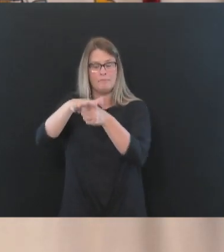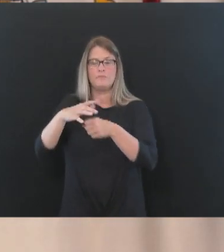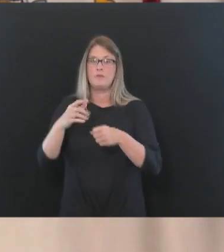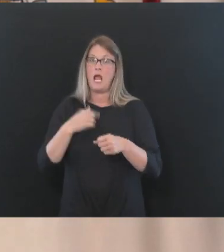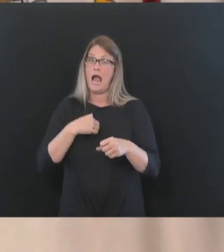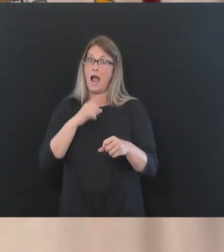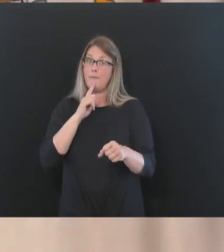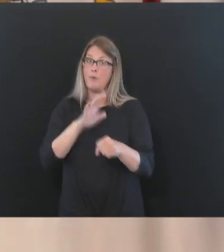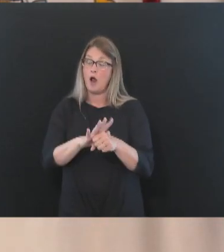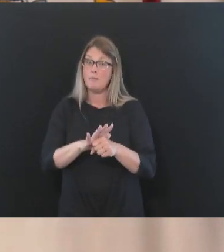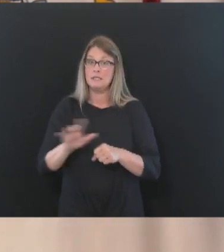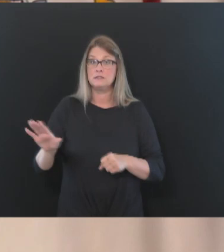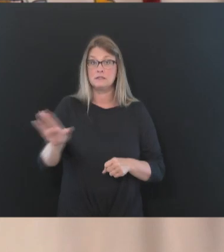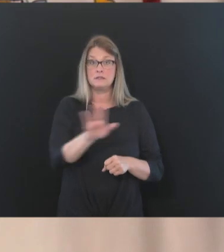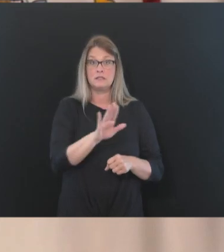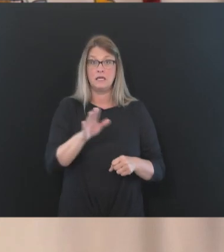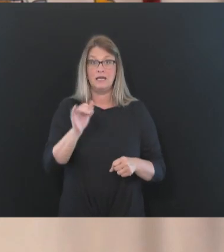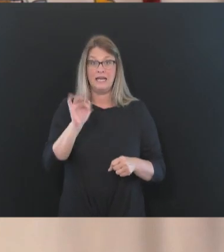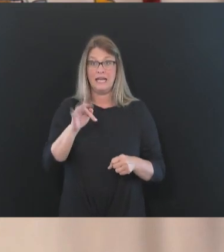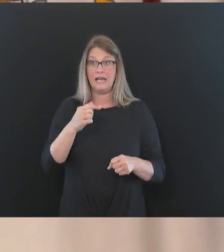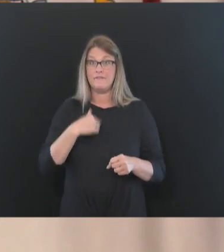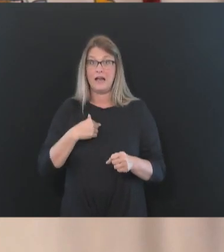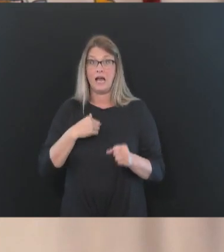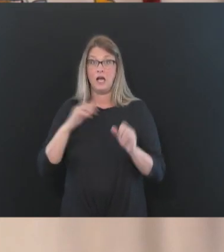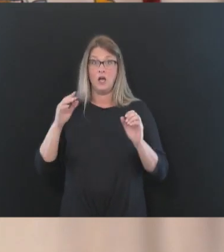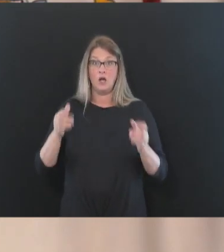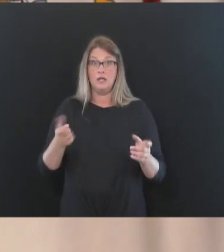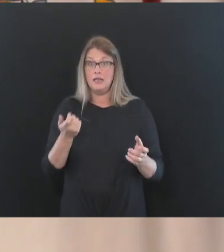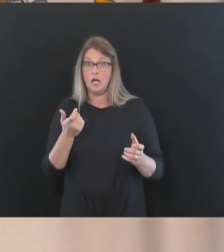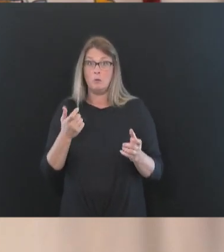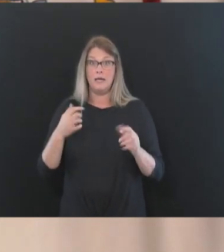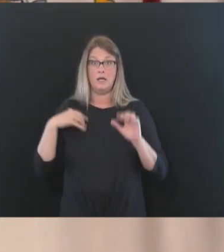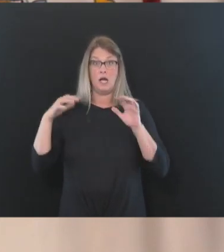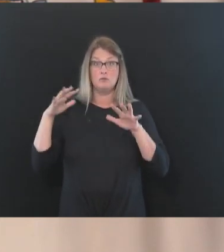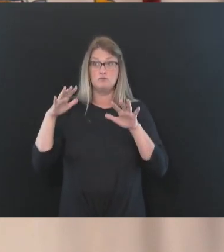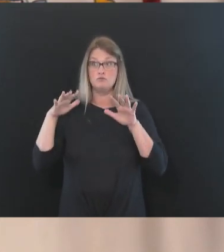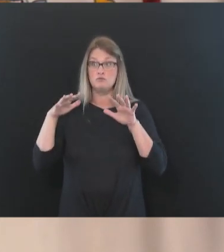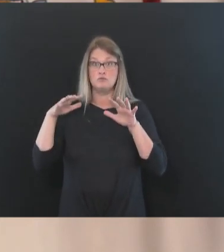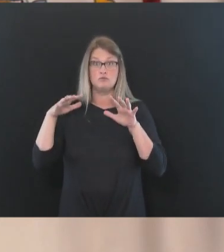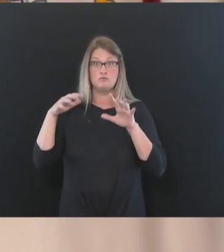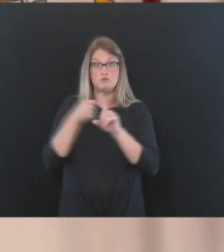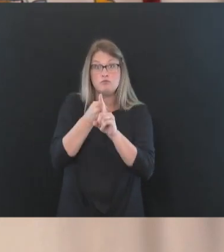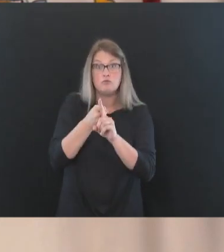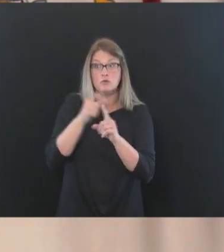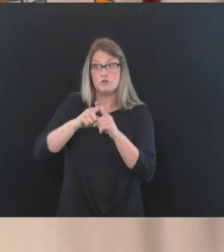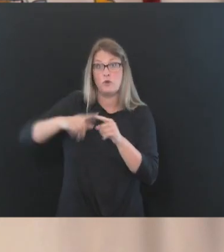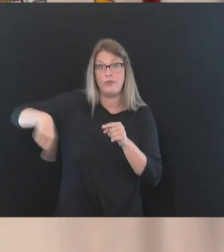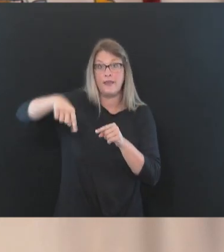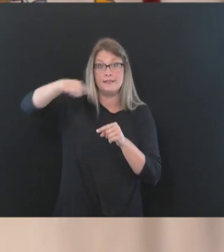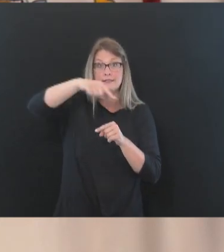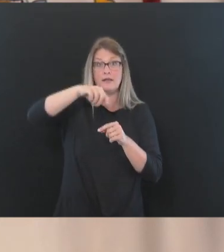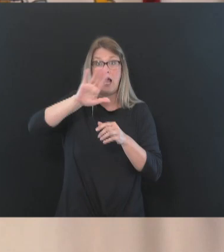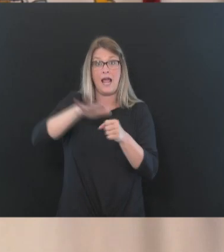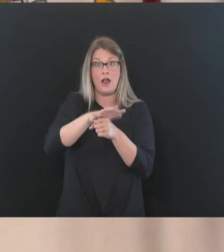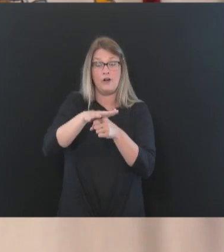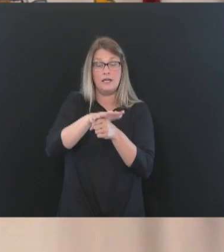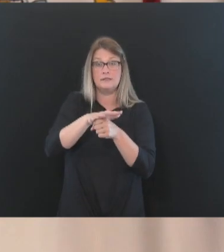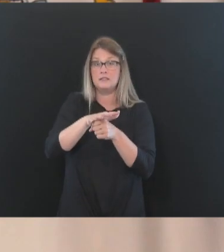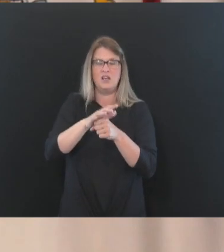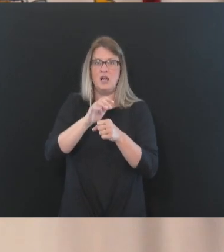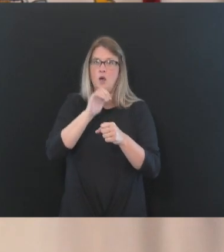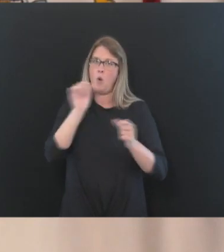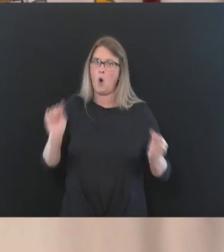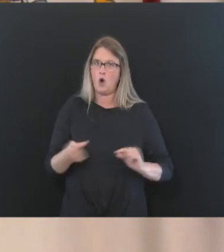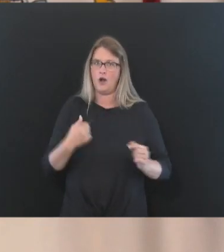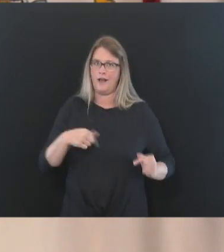overreaction will never hurt us. It may inconvenience us, but it will never hurt us. And the ability to save one